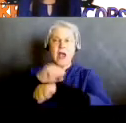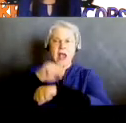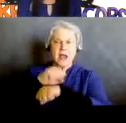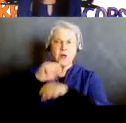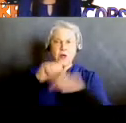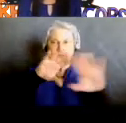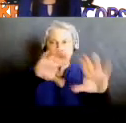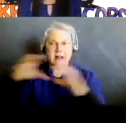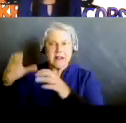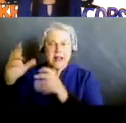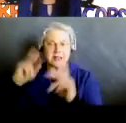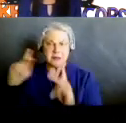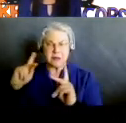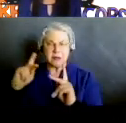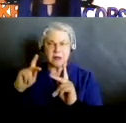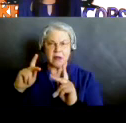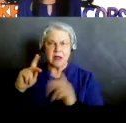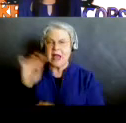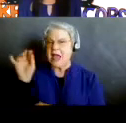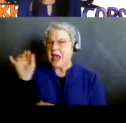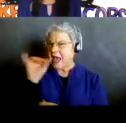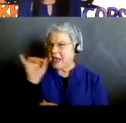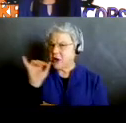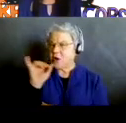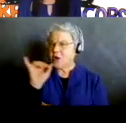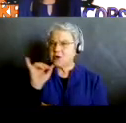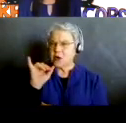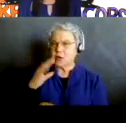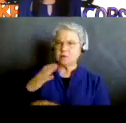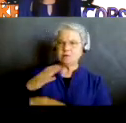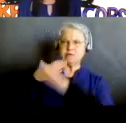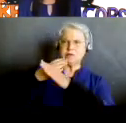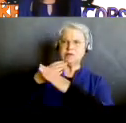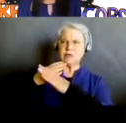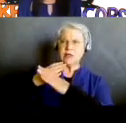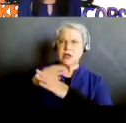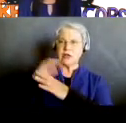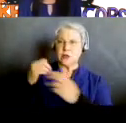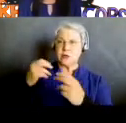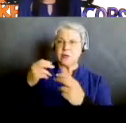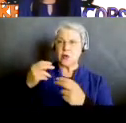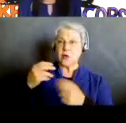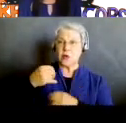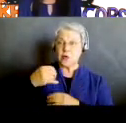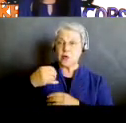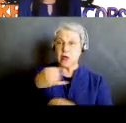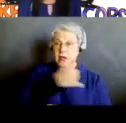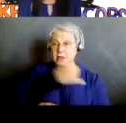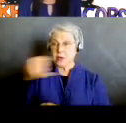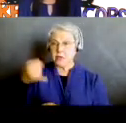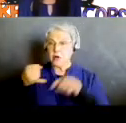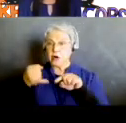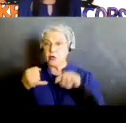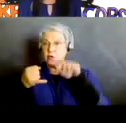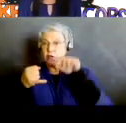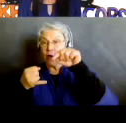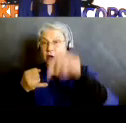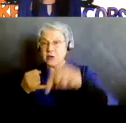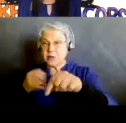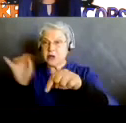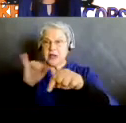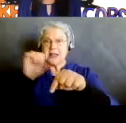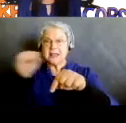moment, it passes the prevention through deterrence policy that sealed off those high traffic crossing points near urban areas like San